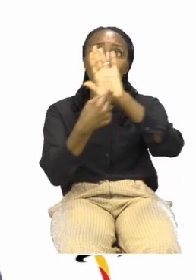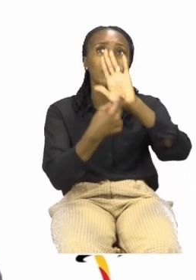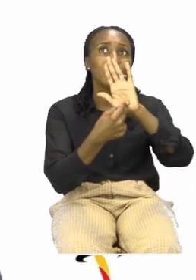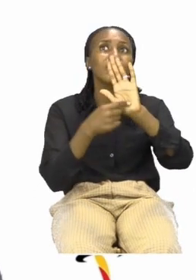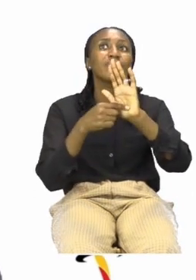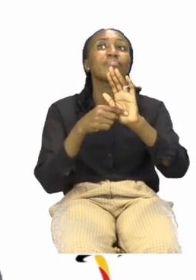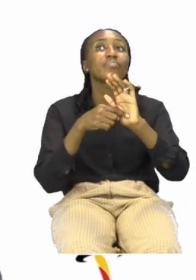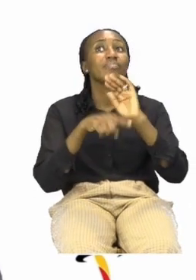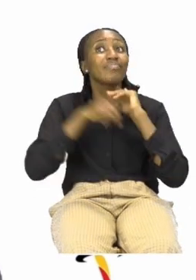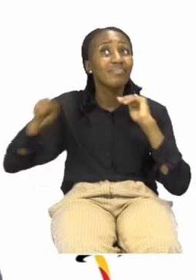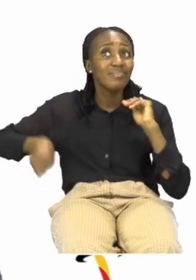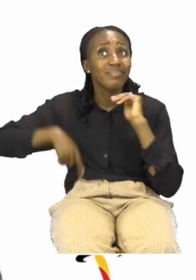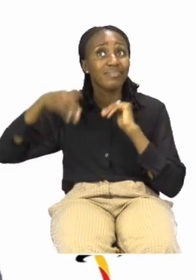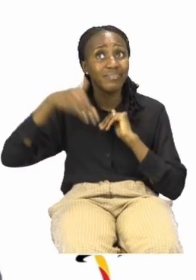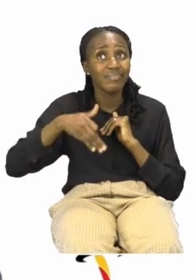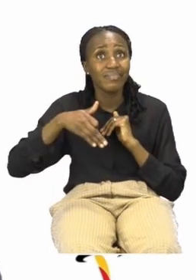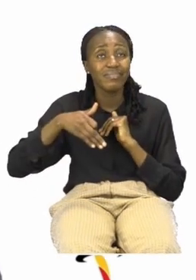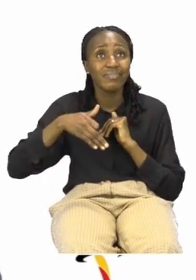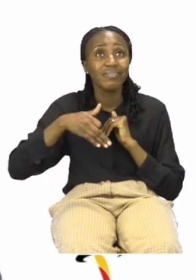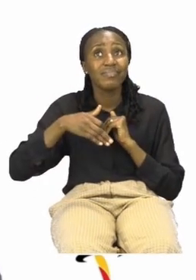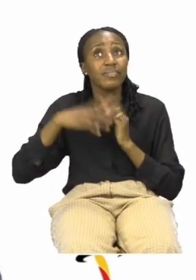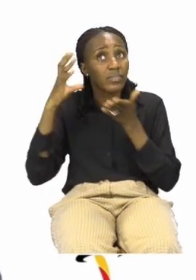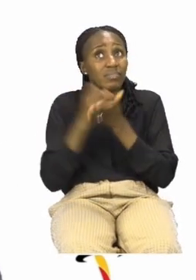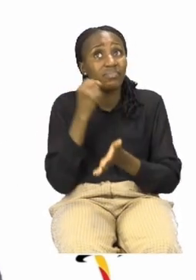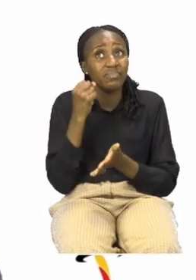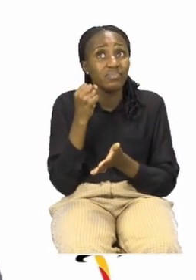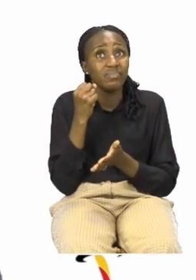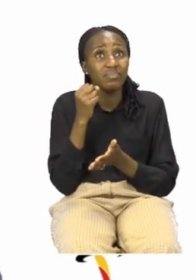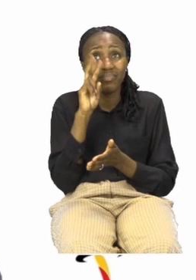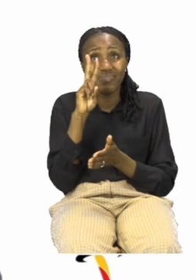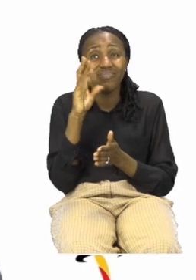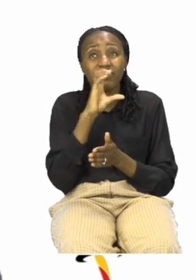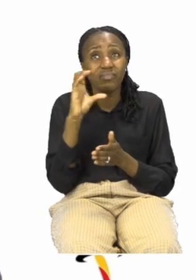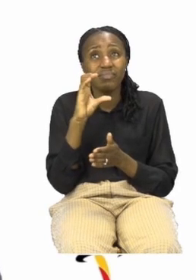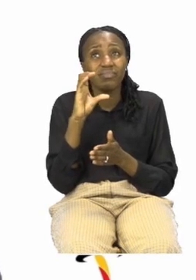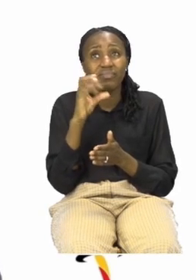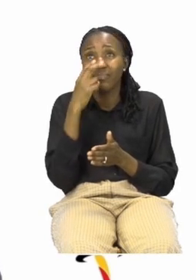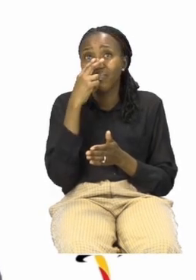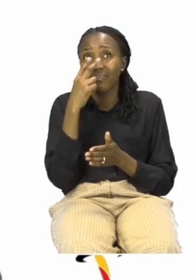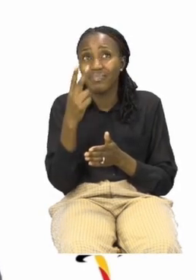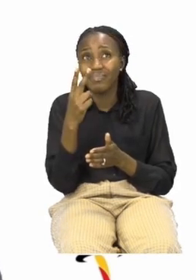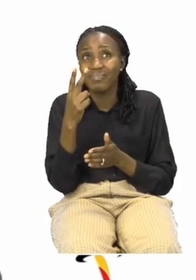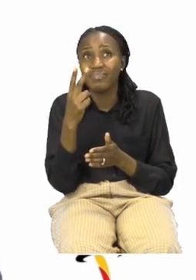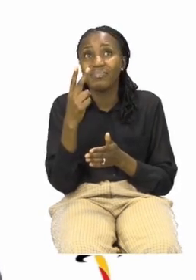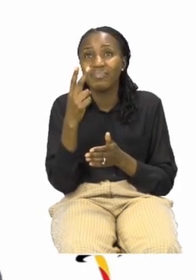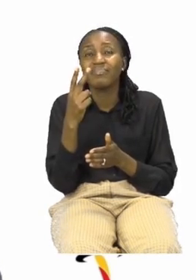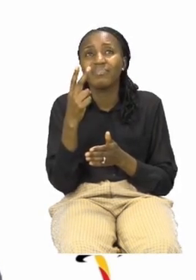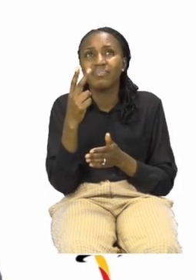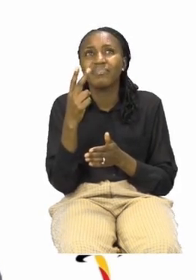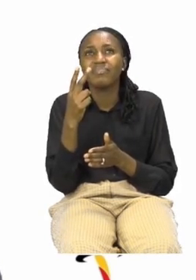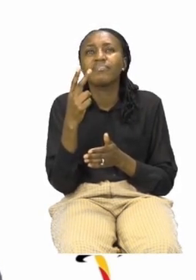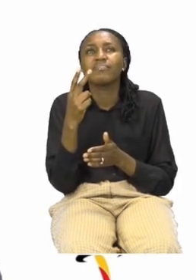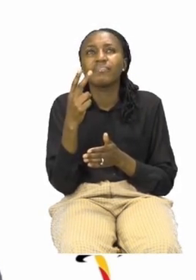this achievement that she could have done, that she have done in 2 months, you can look at the achievement. We can even